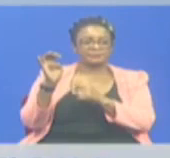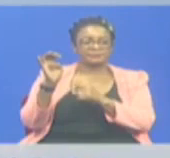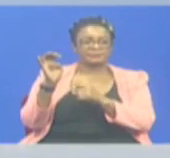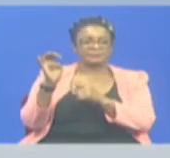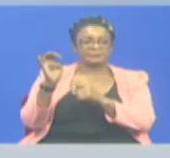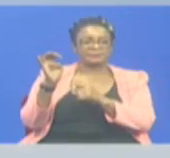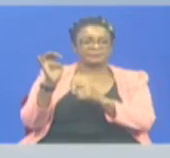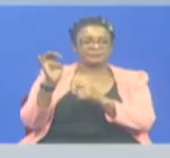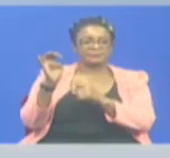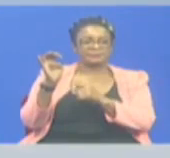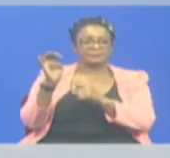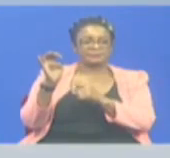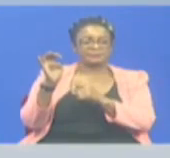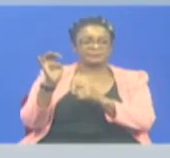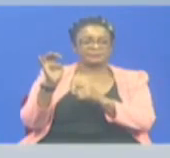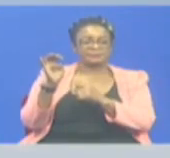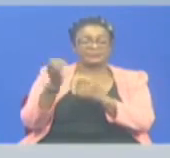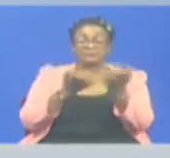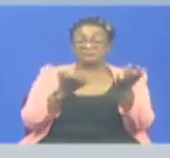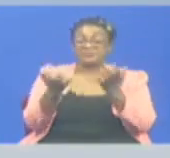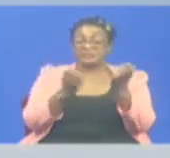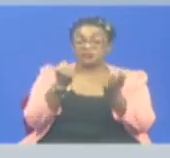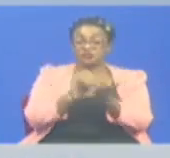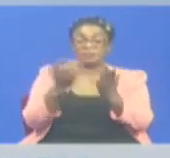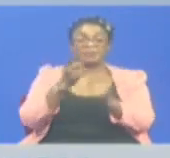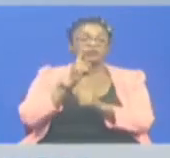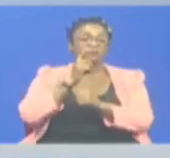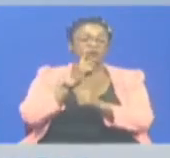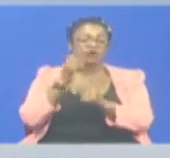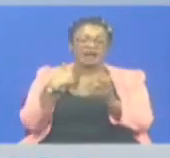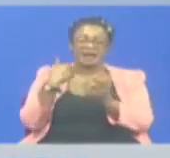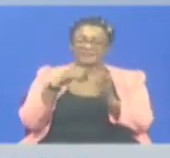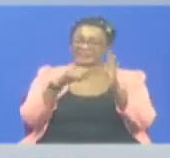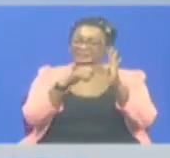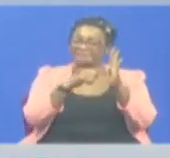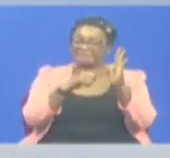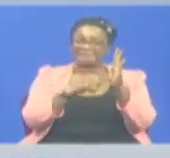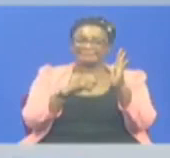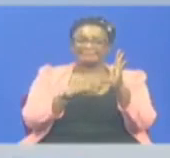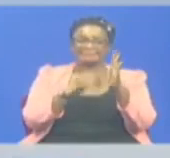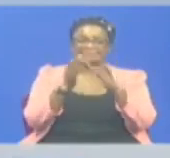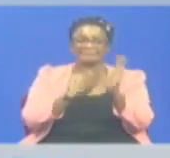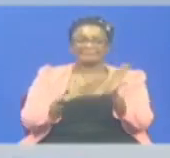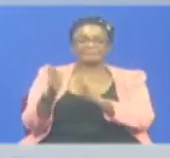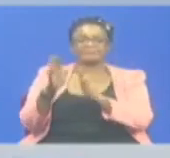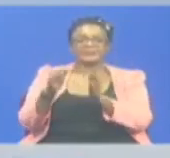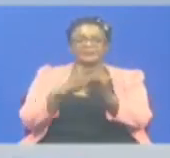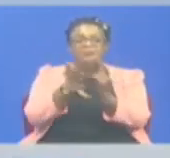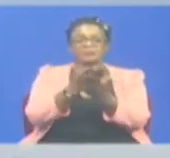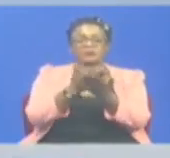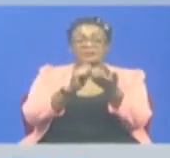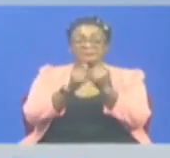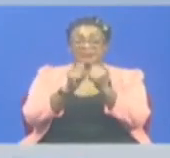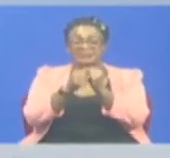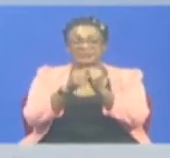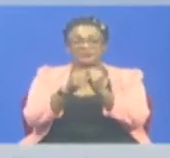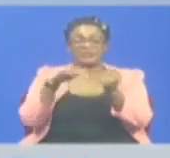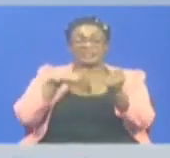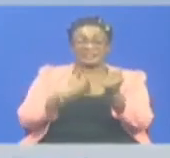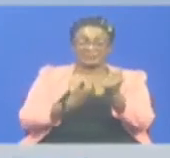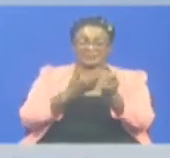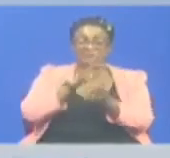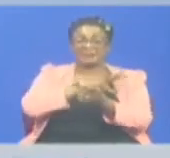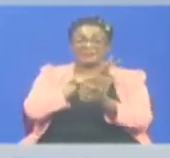Now, in your copy of the Business Daily tomorrow, get the details of the plans by the proposed amendments to the retirement